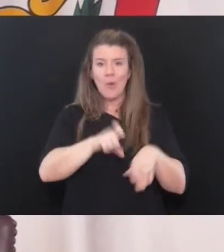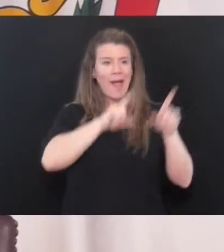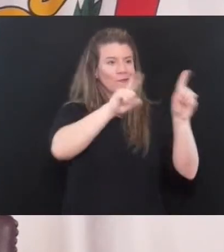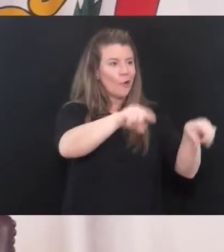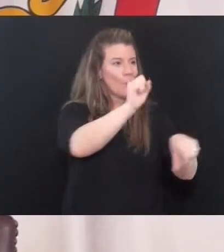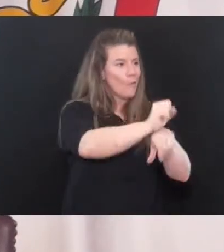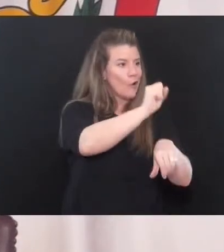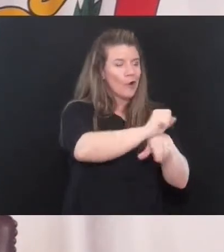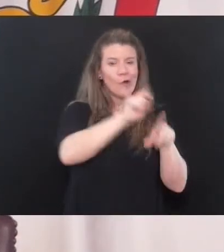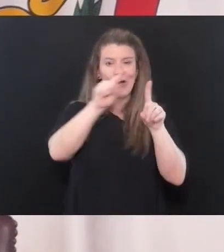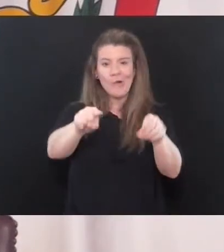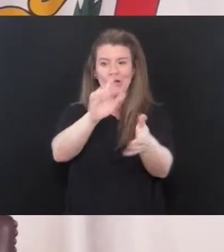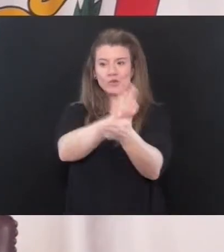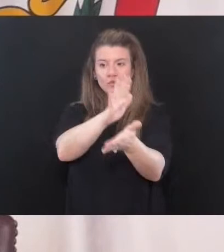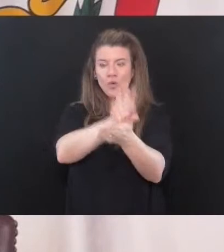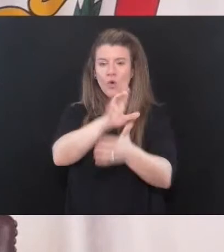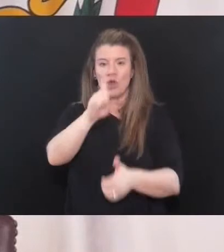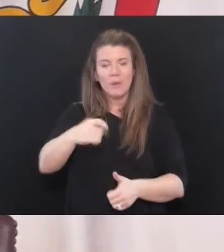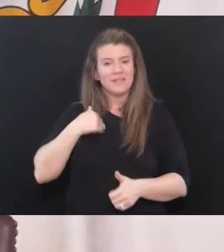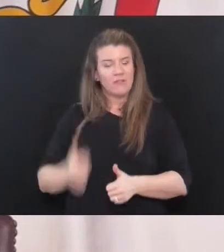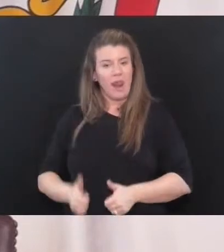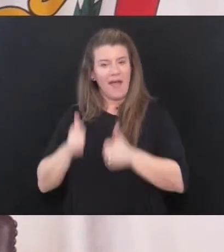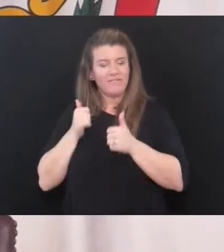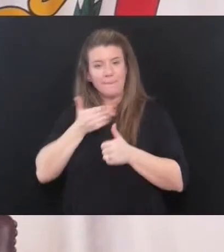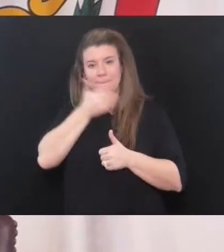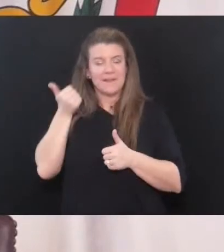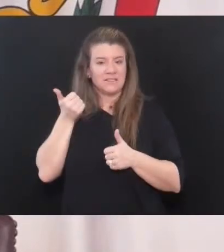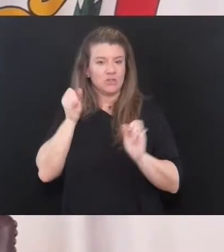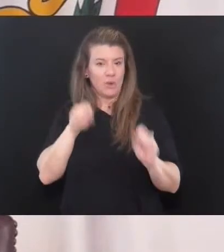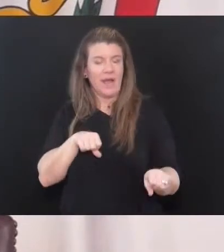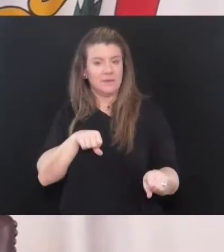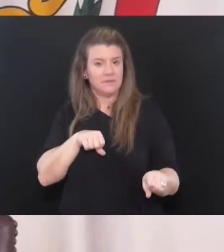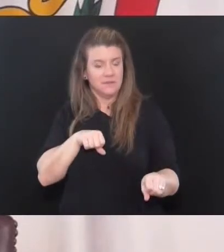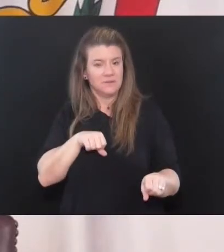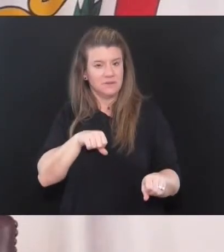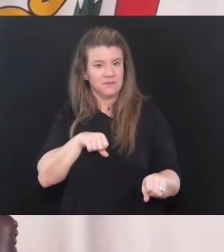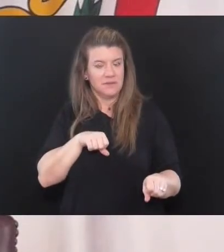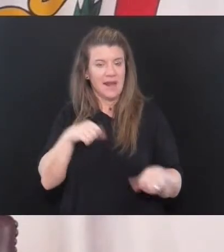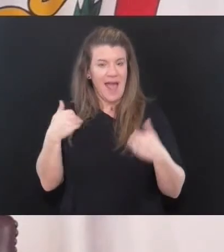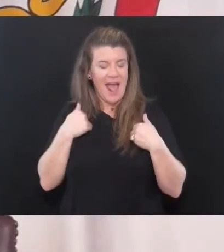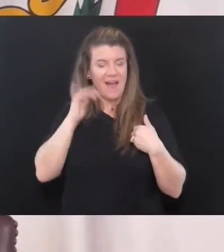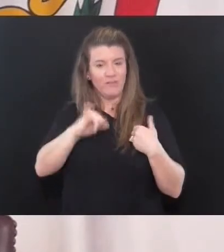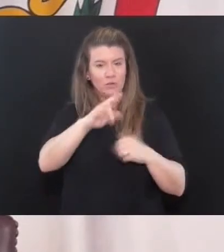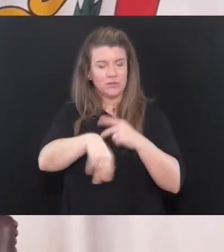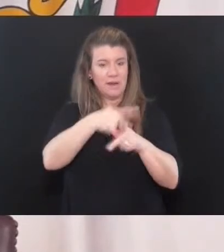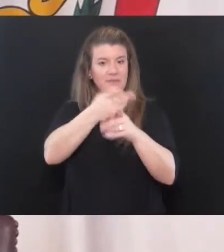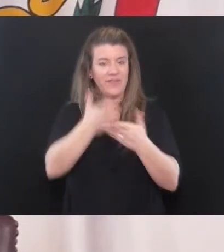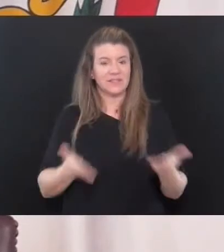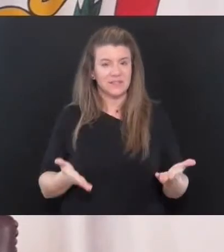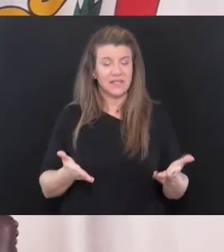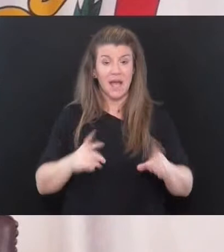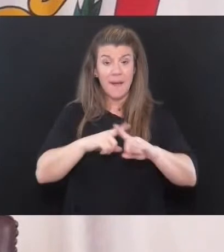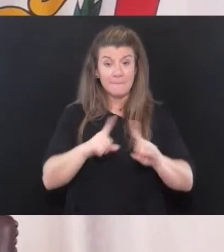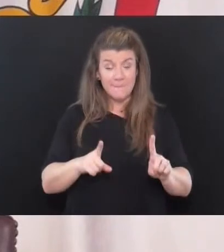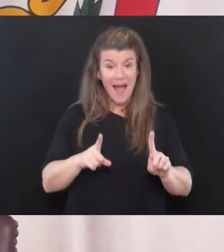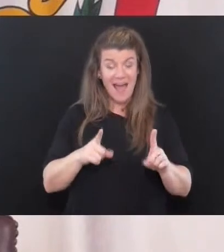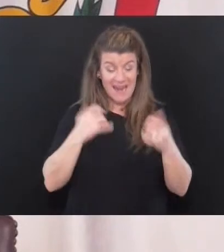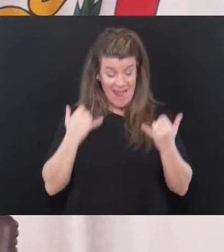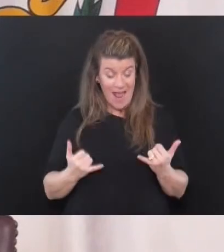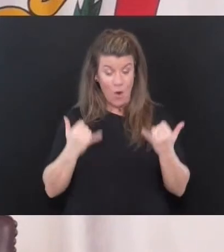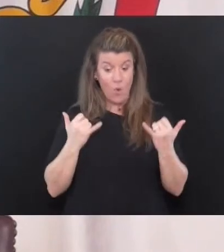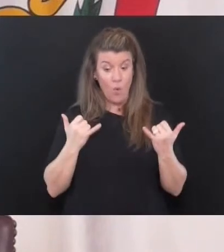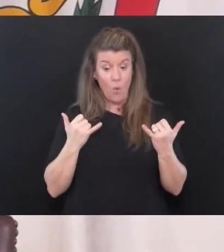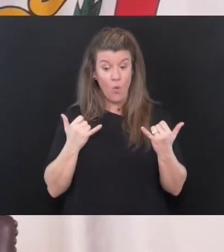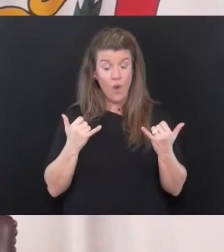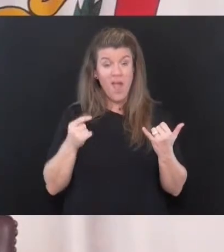to school, and we got to have our lives to the very best of our abilities to have that. But between now